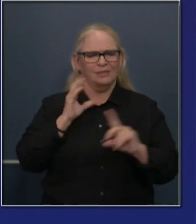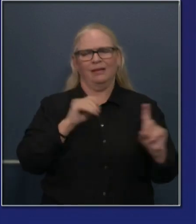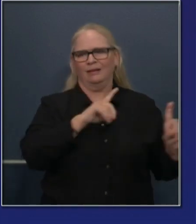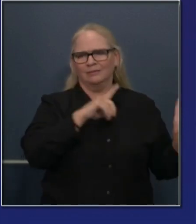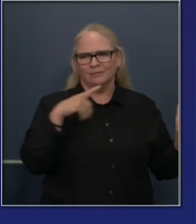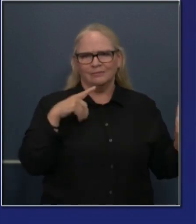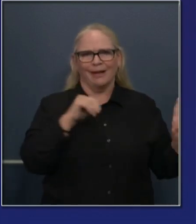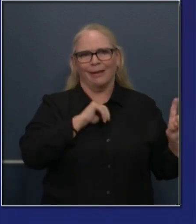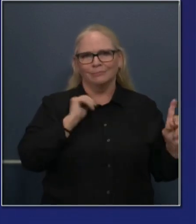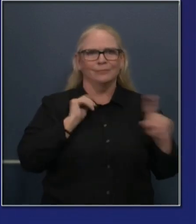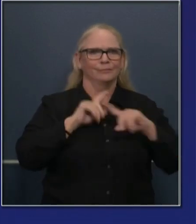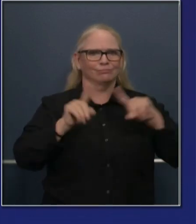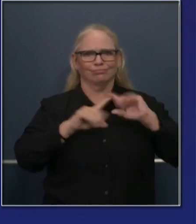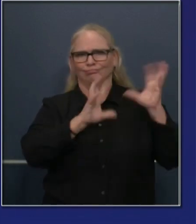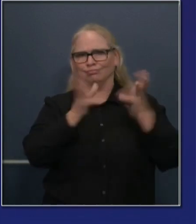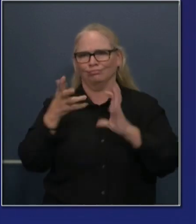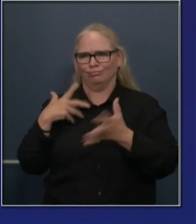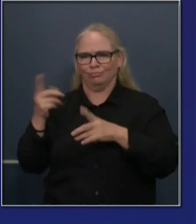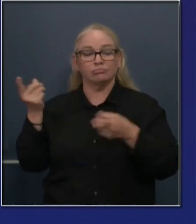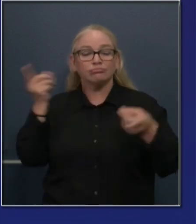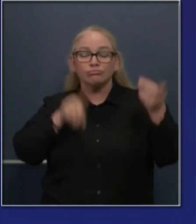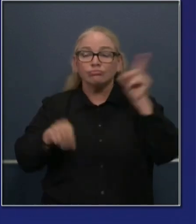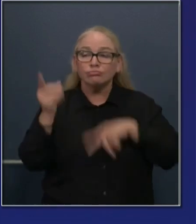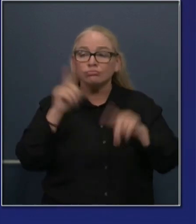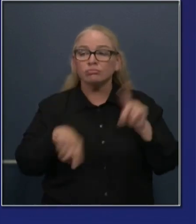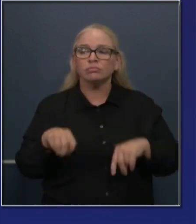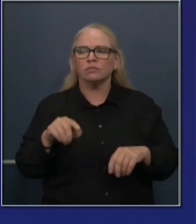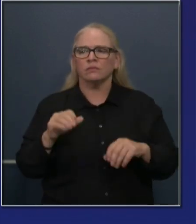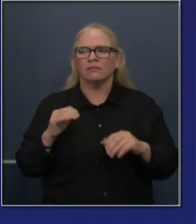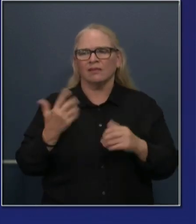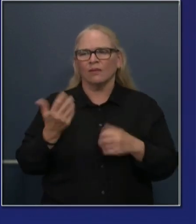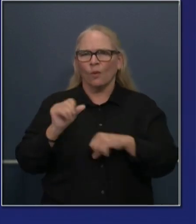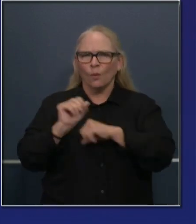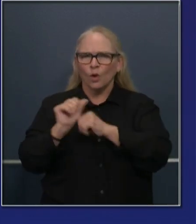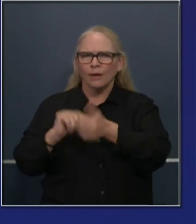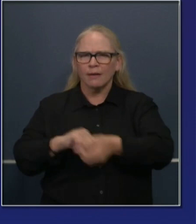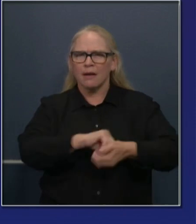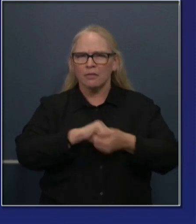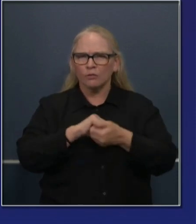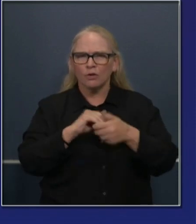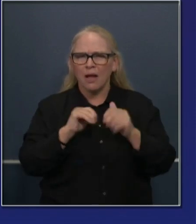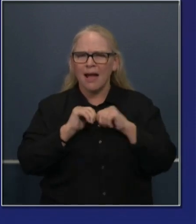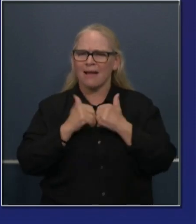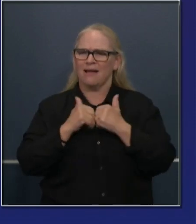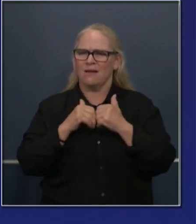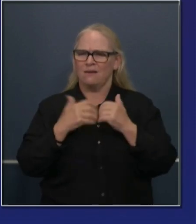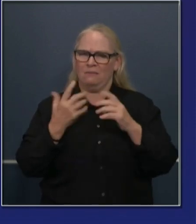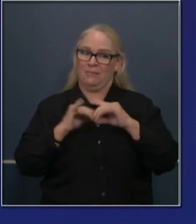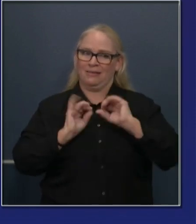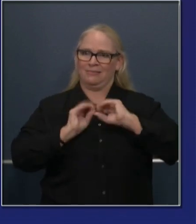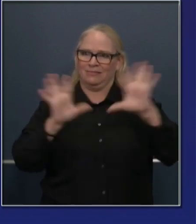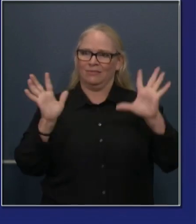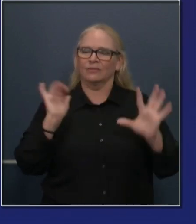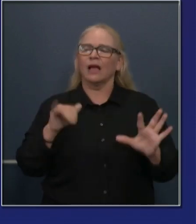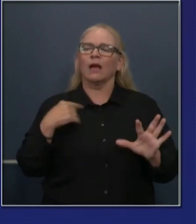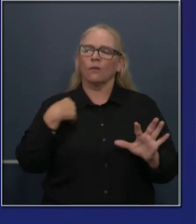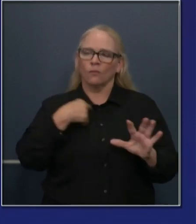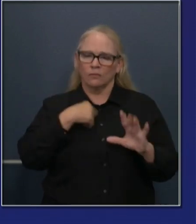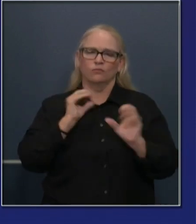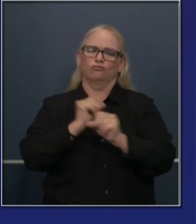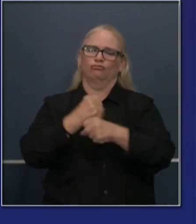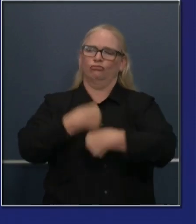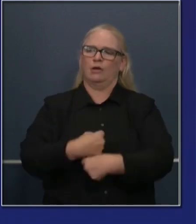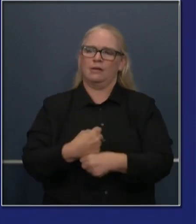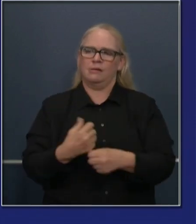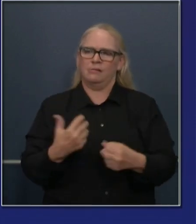are committed to a process, have been, and continue to be, and we want to now make this more abundantly clear, more publicly, to